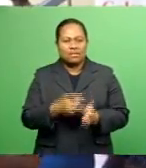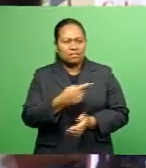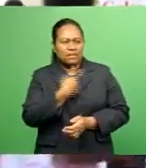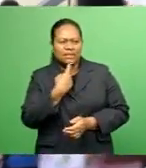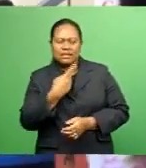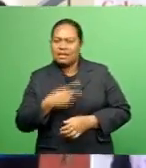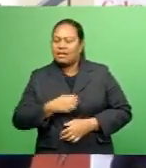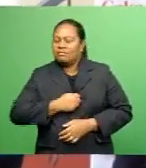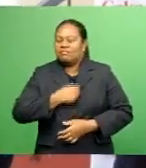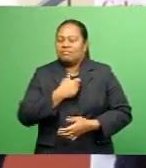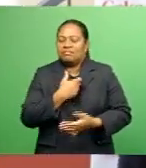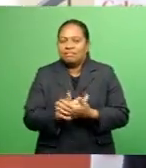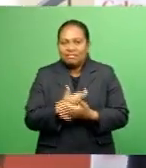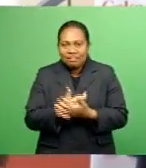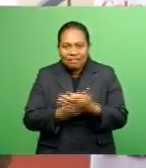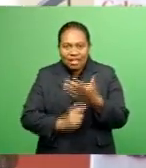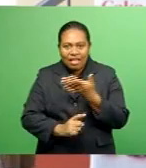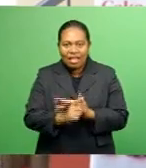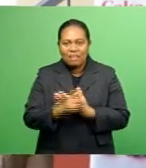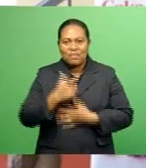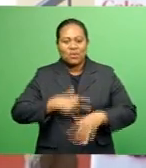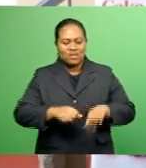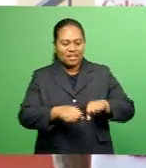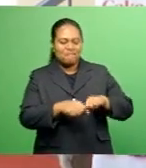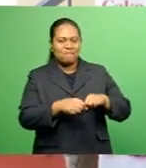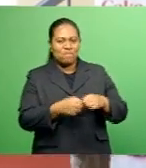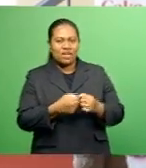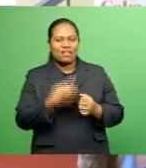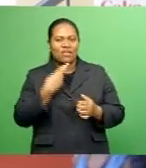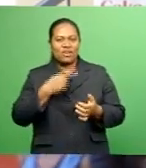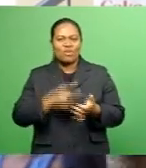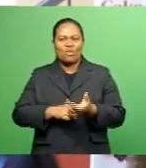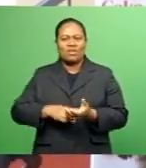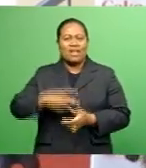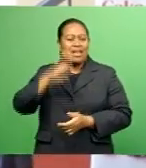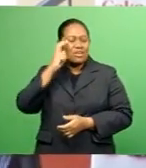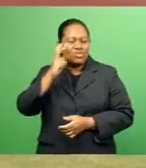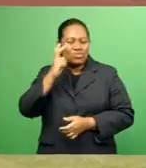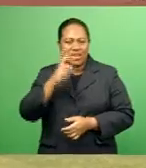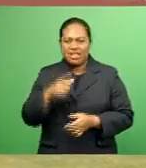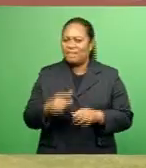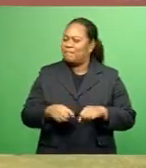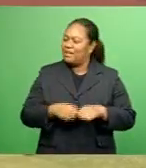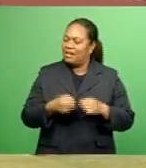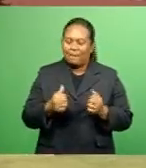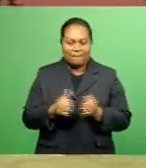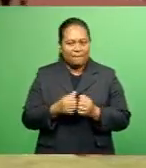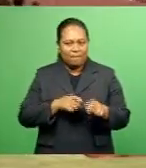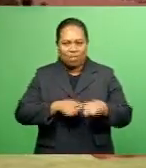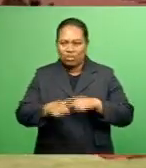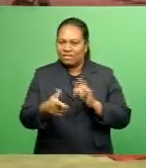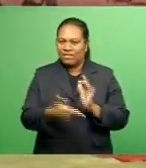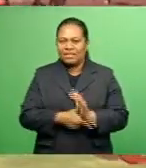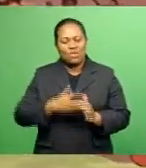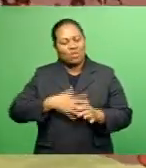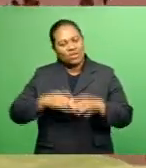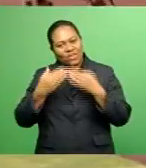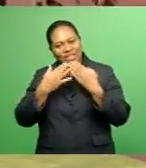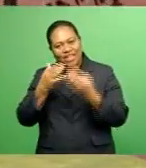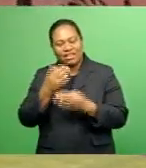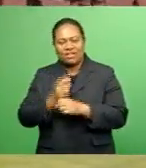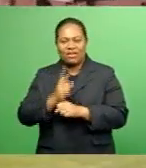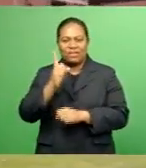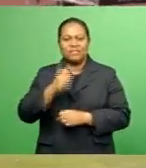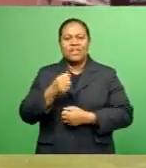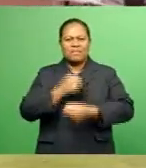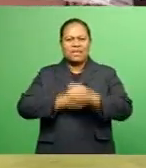record because I've been doing a lot of hard work and training, and I just want to thank the Lord for giving me this talent. Rika, who came third